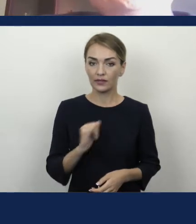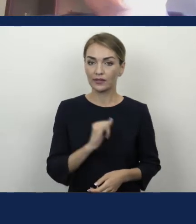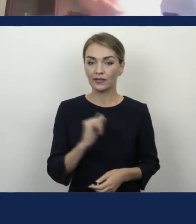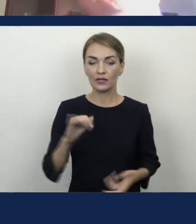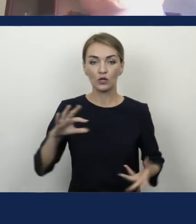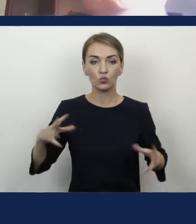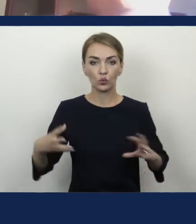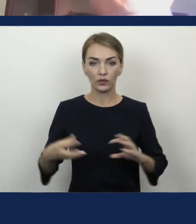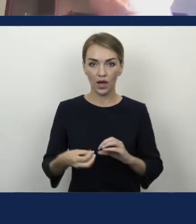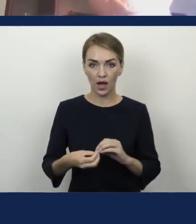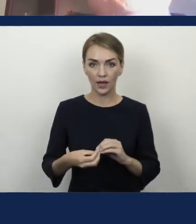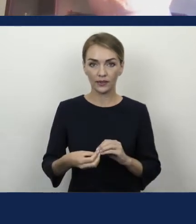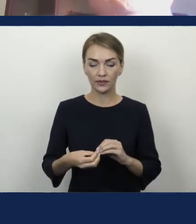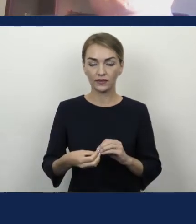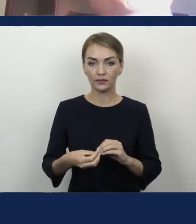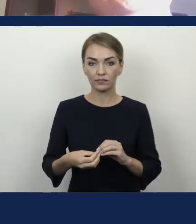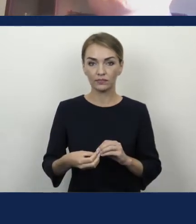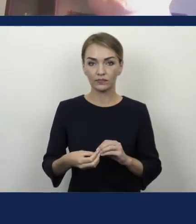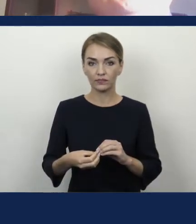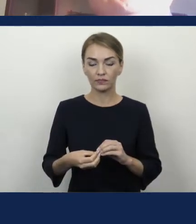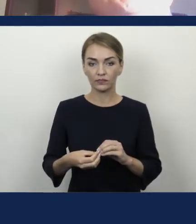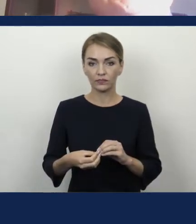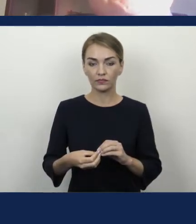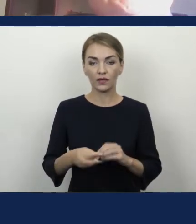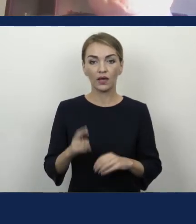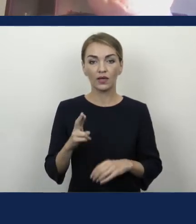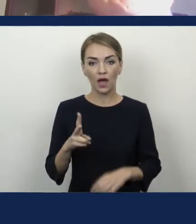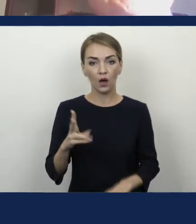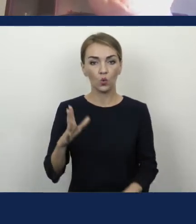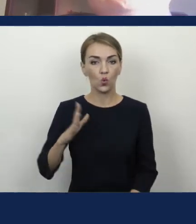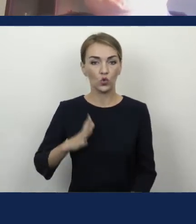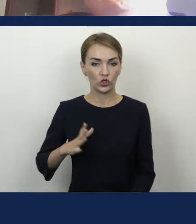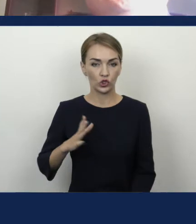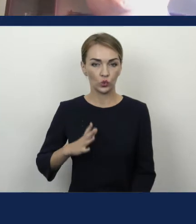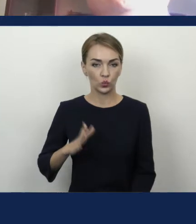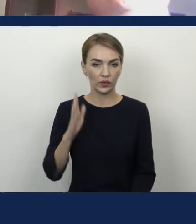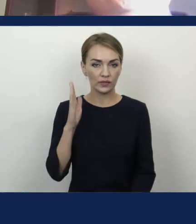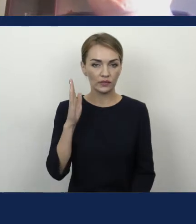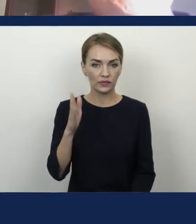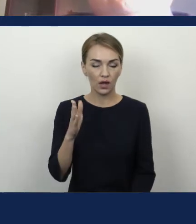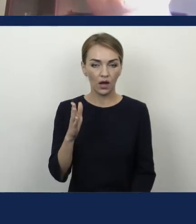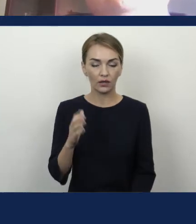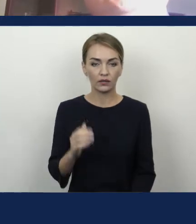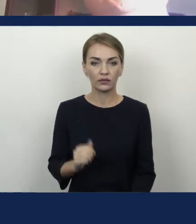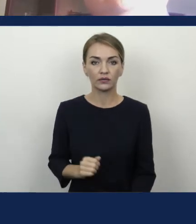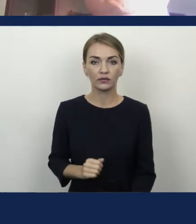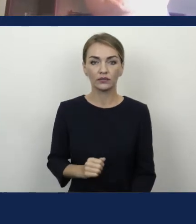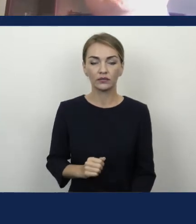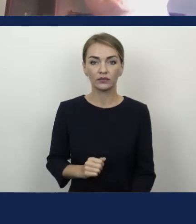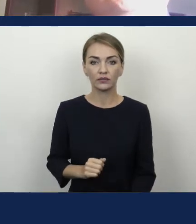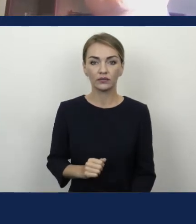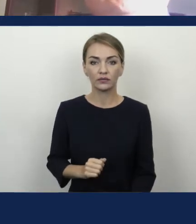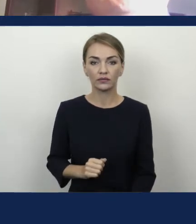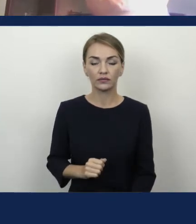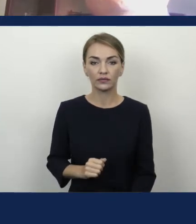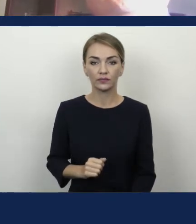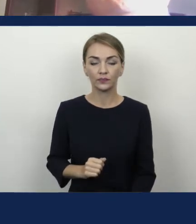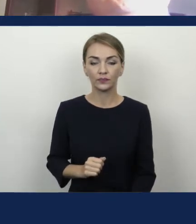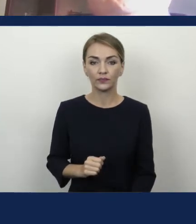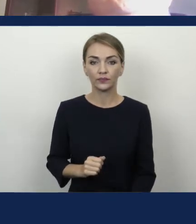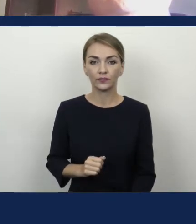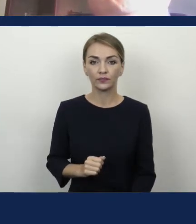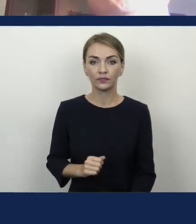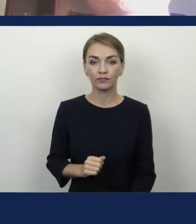is expected to bring useful insights into how requirements of